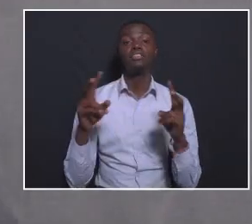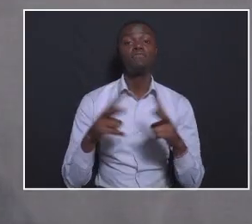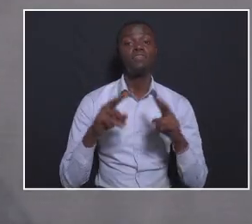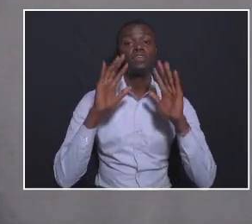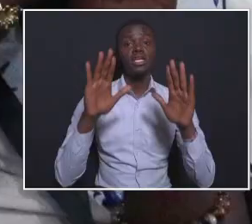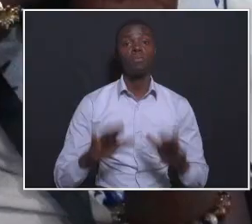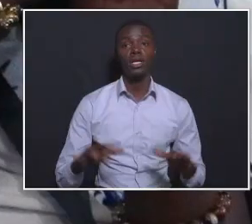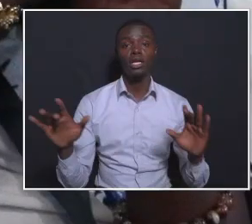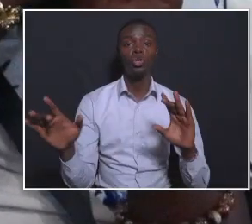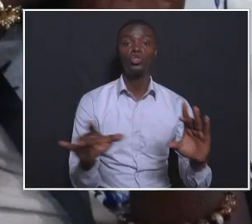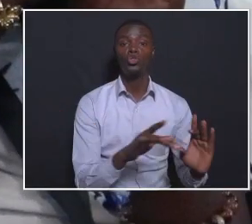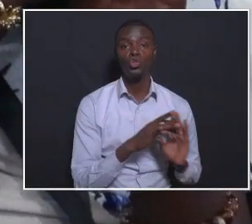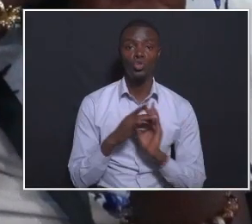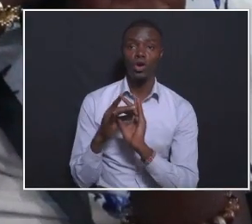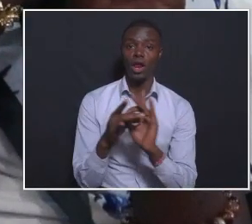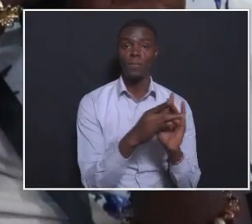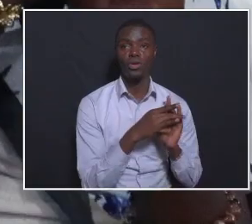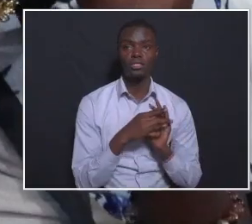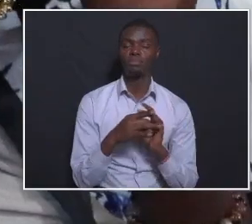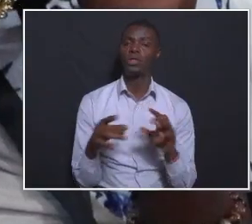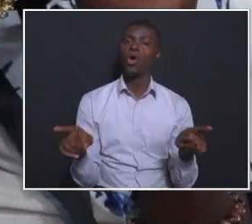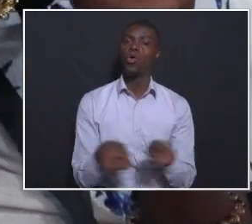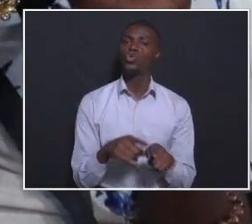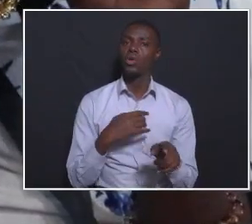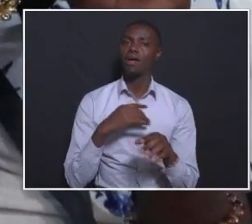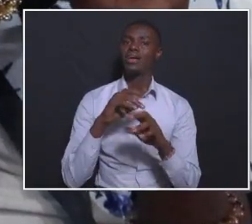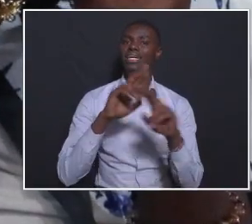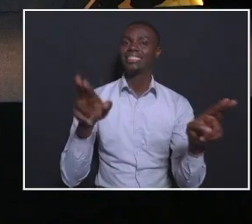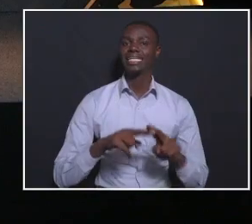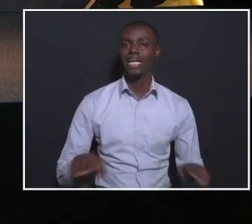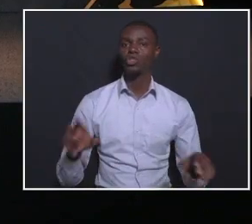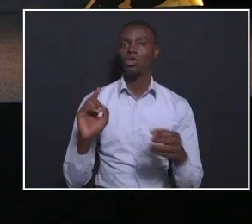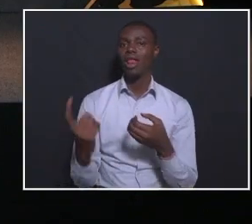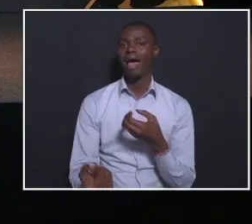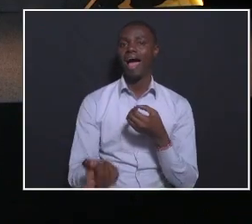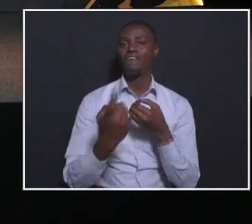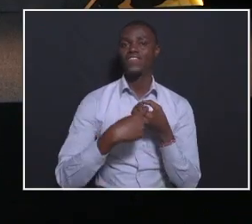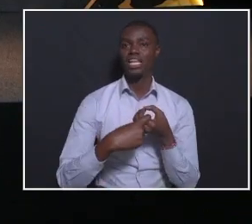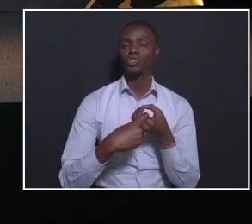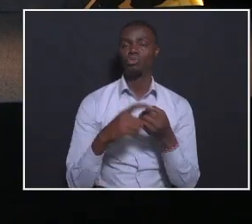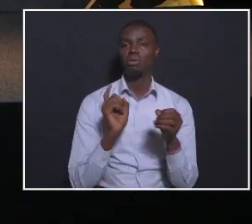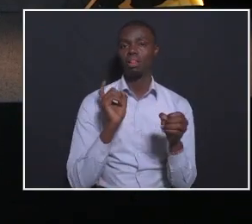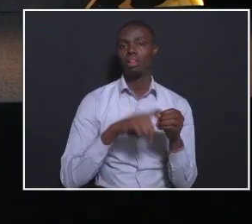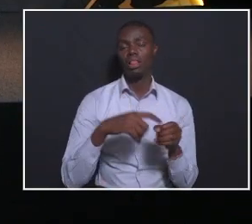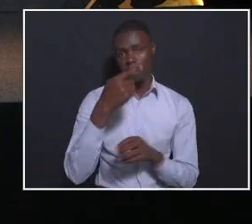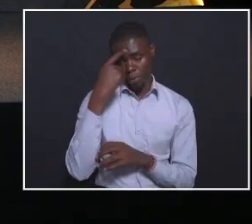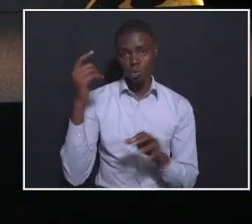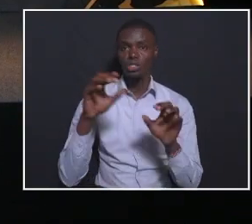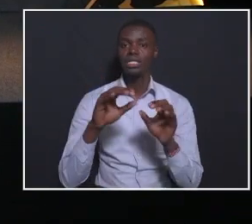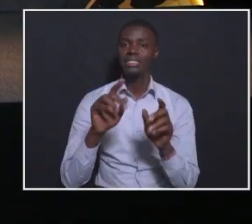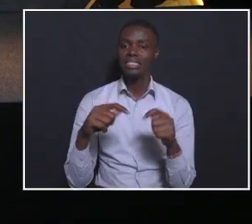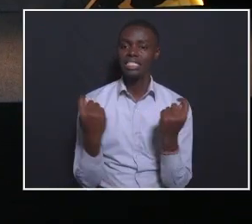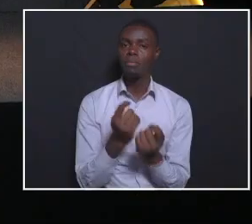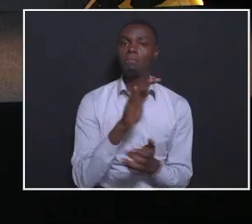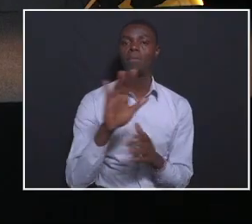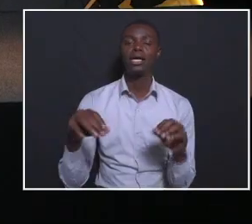you come together. And then you have international affiliation. Because you are in an organized team and you're together,